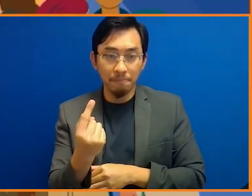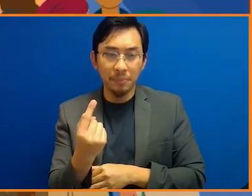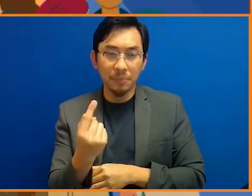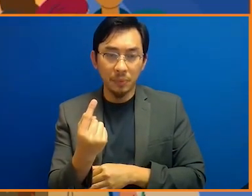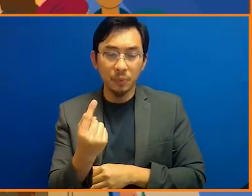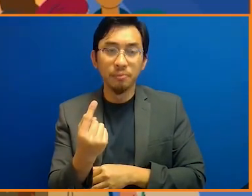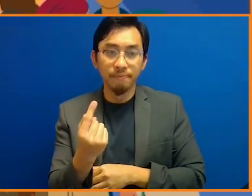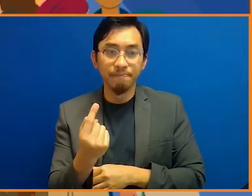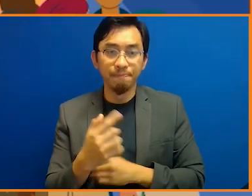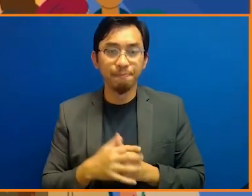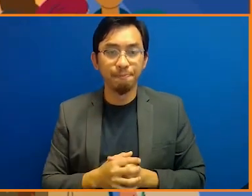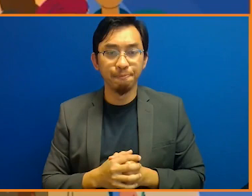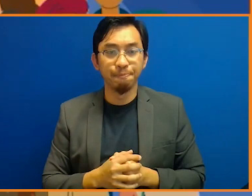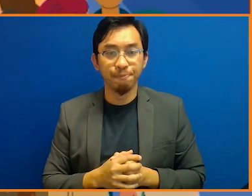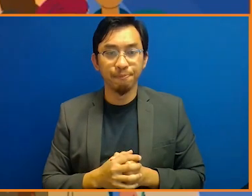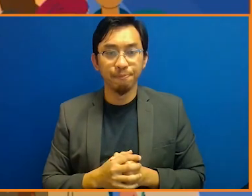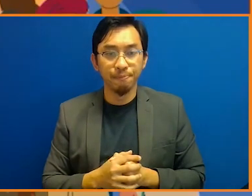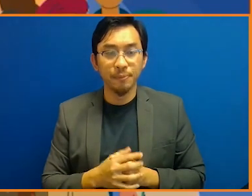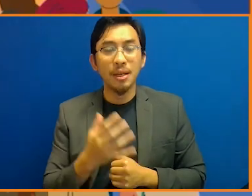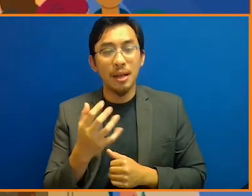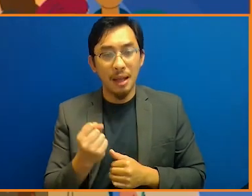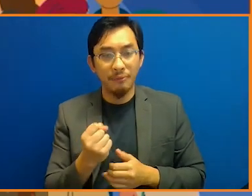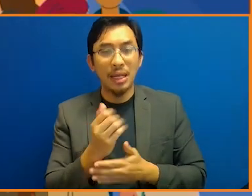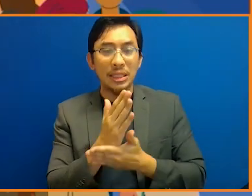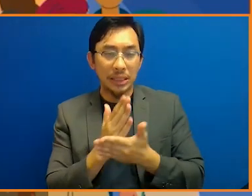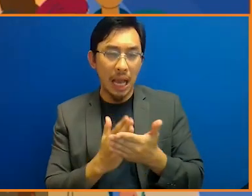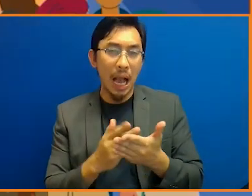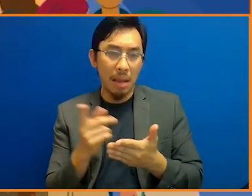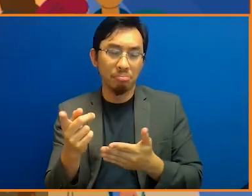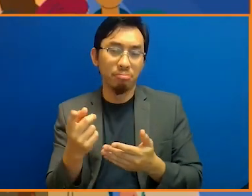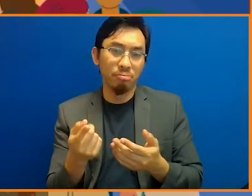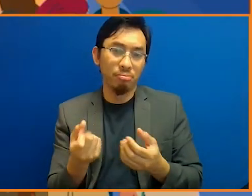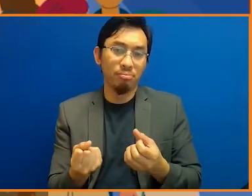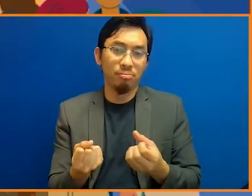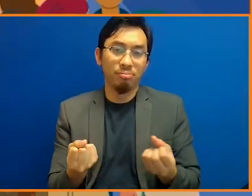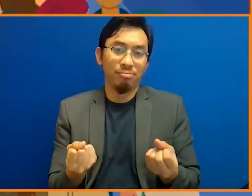11. But still, there are some